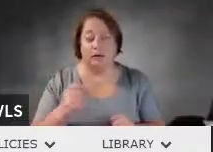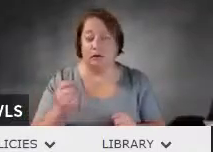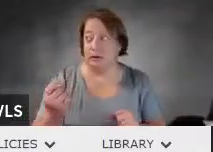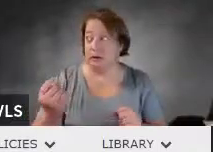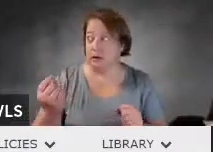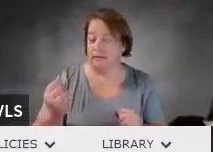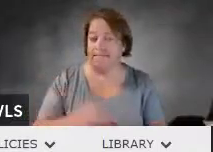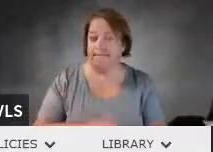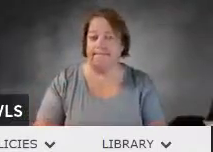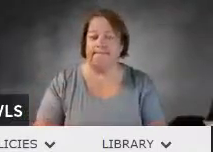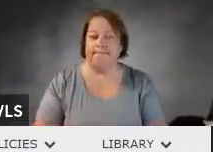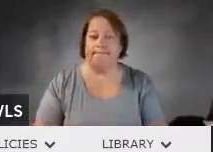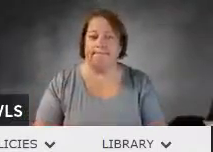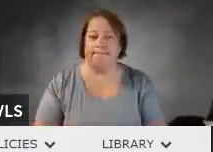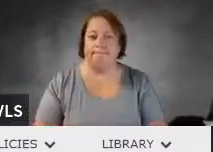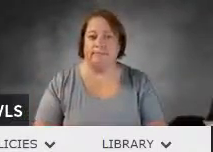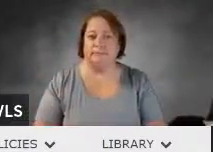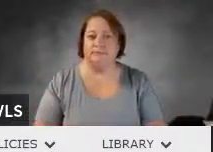Okay.